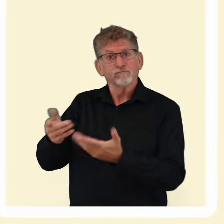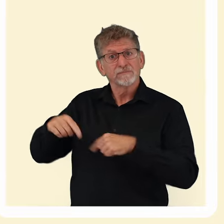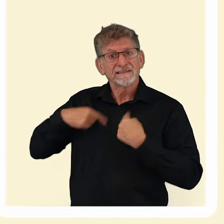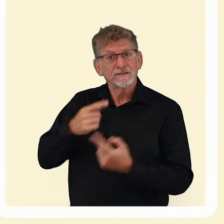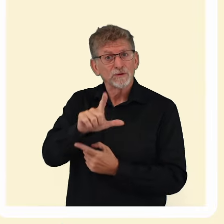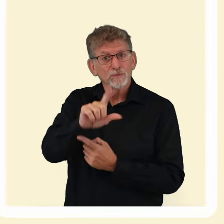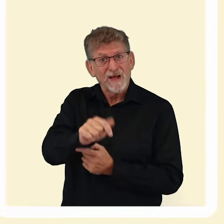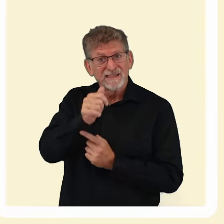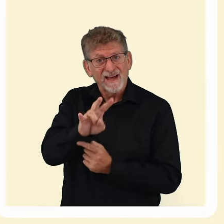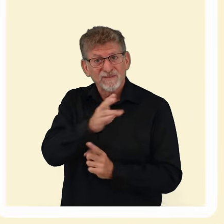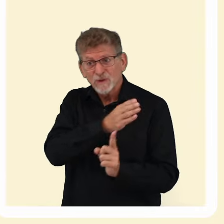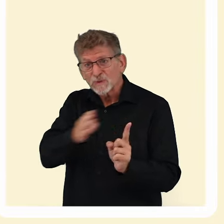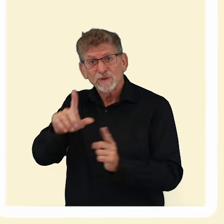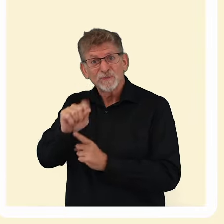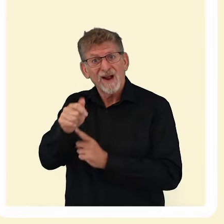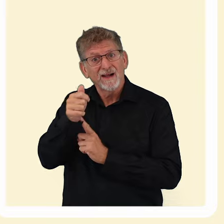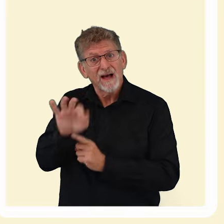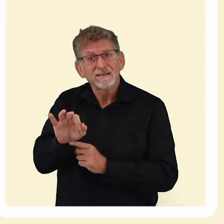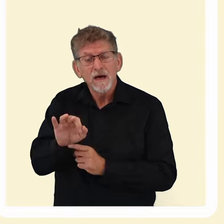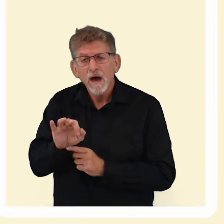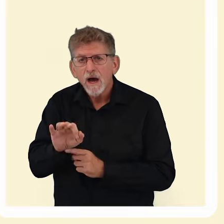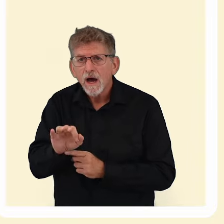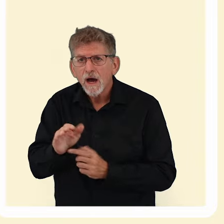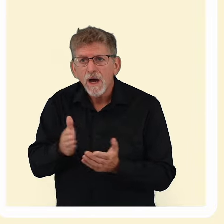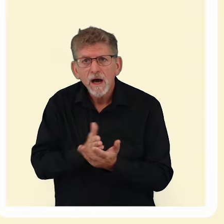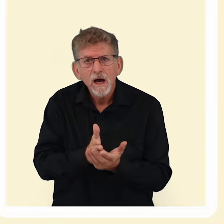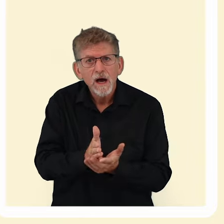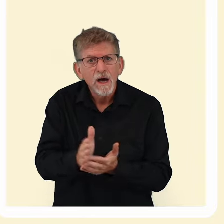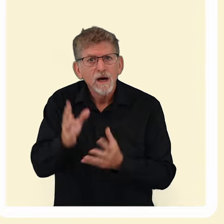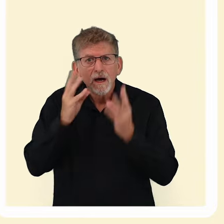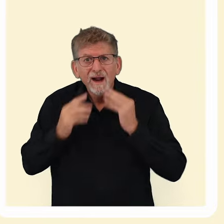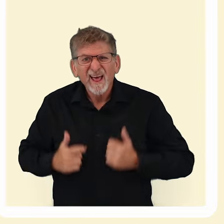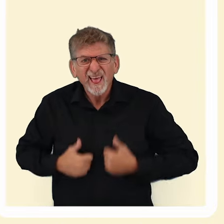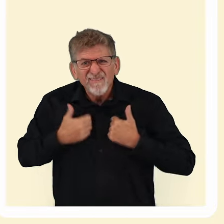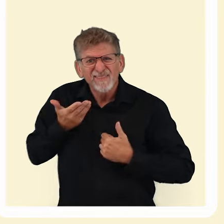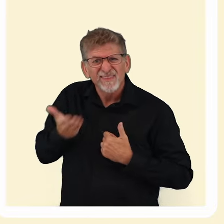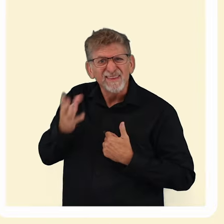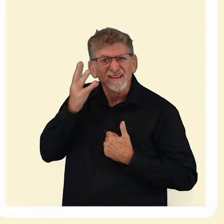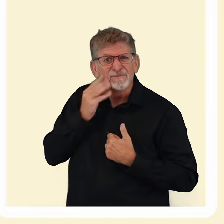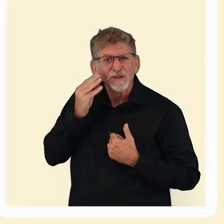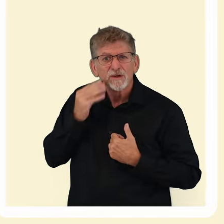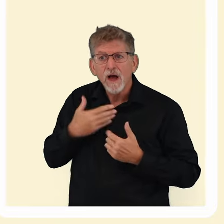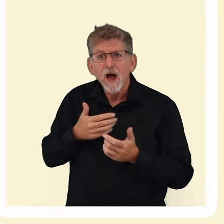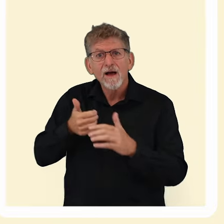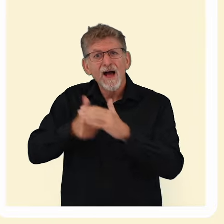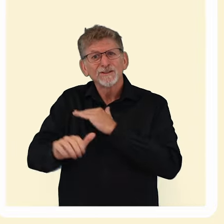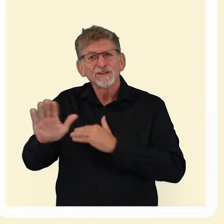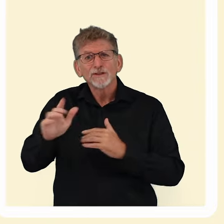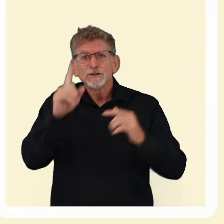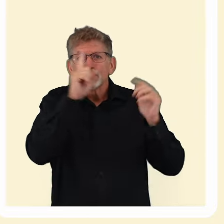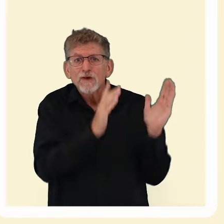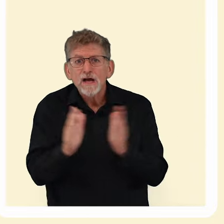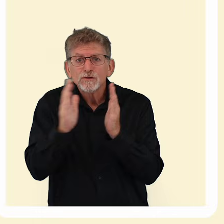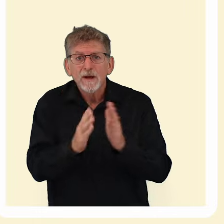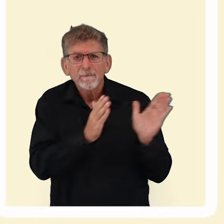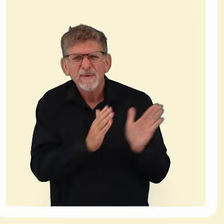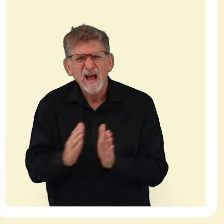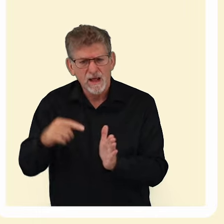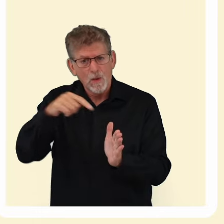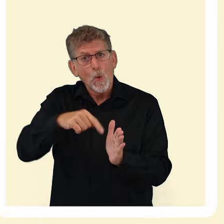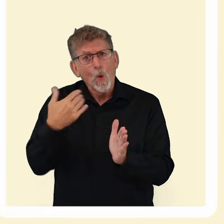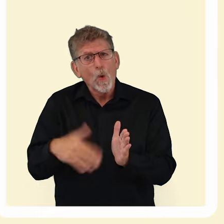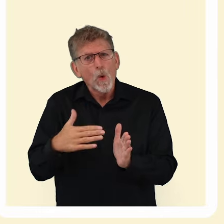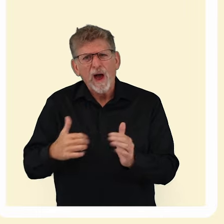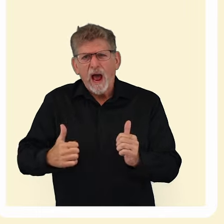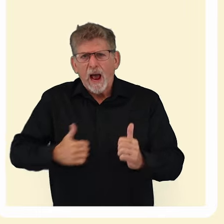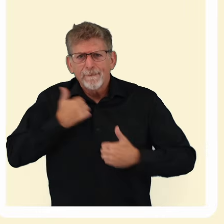2017 and 2019. So we've lived it. Mm-hmm. And we were under a strategic